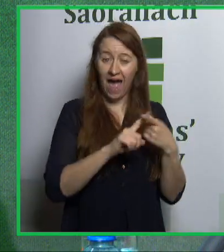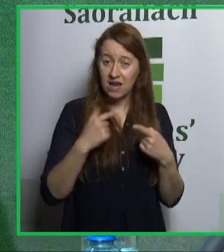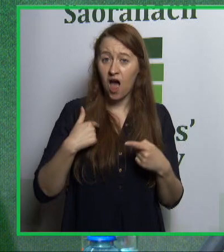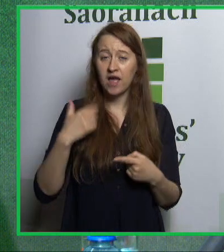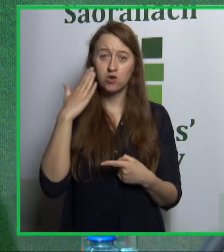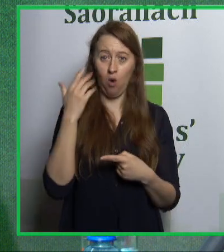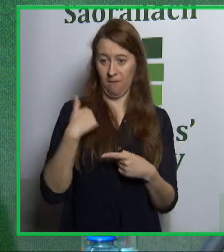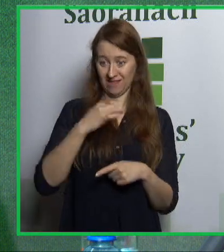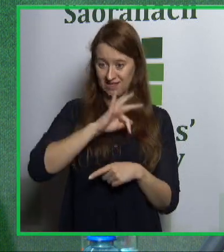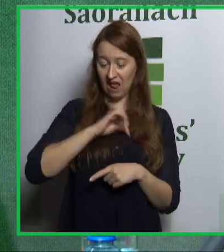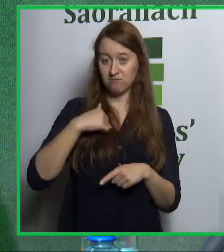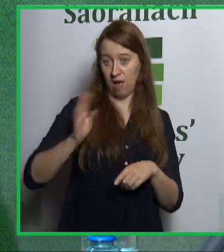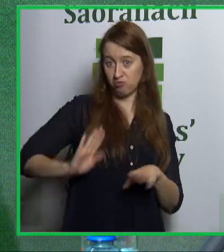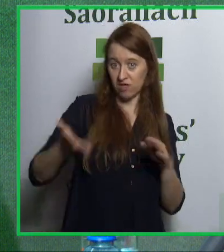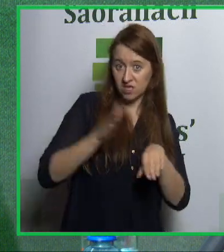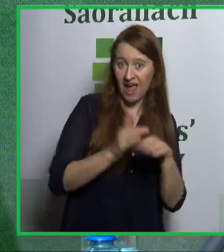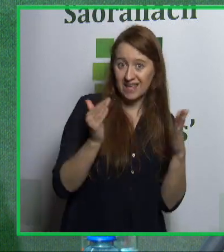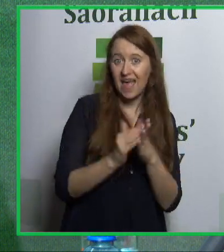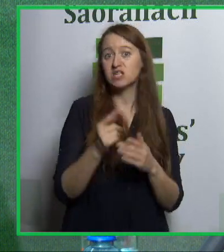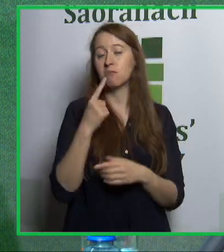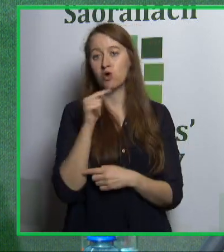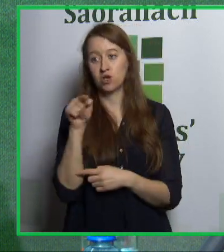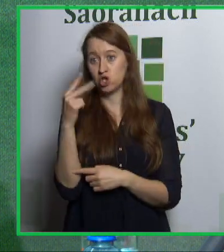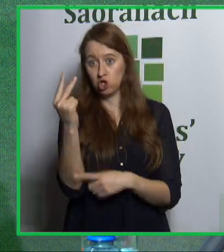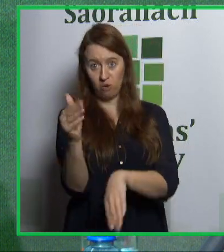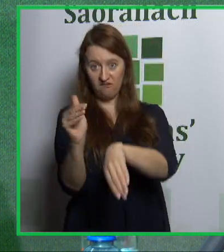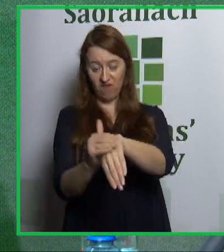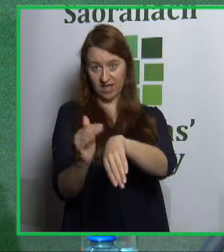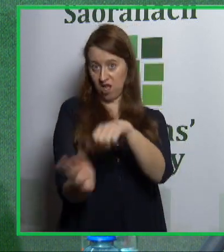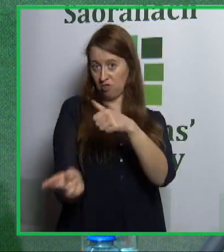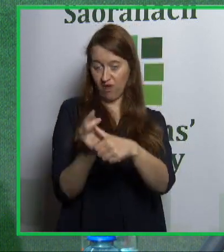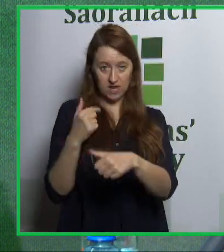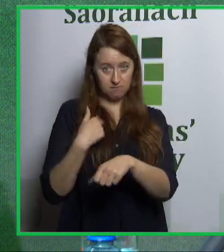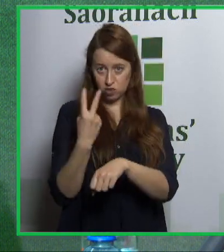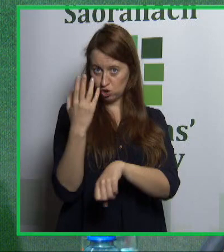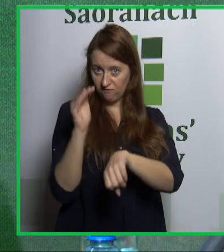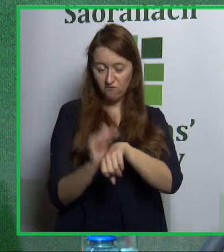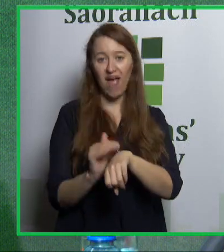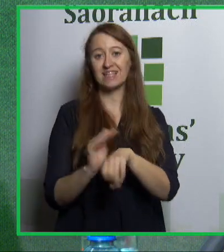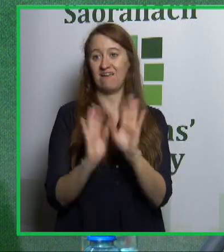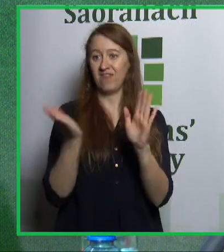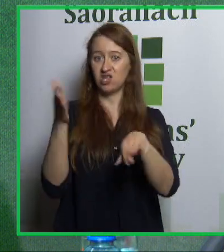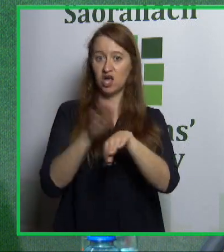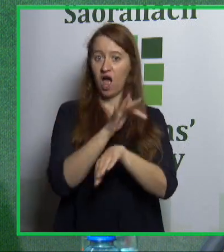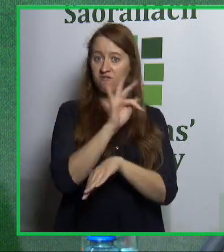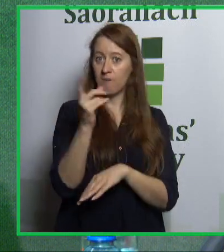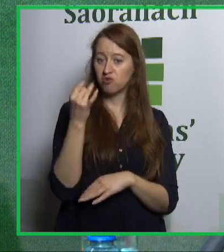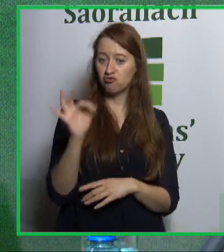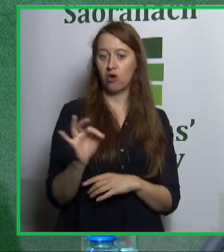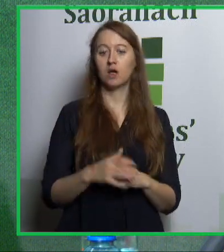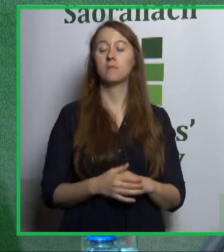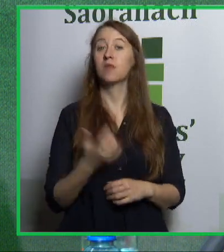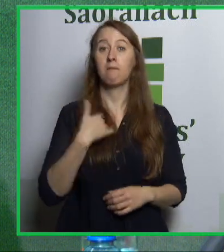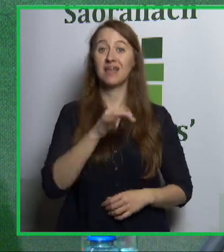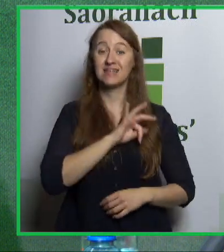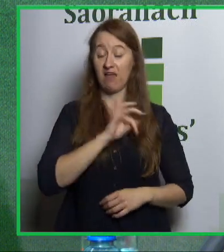brother. So What age are you? I'm 23. I've only just finished my undergrad, and I've been to more funerals than I